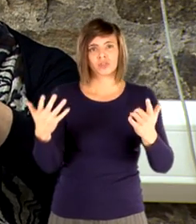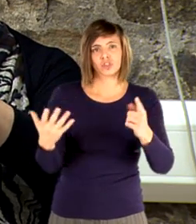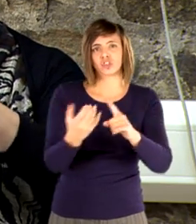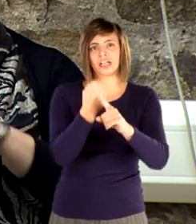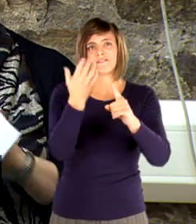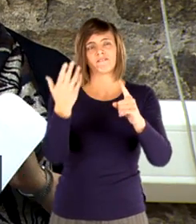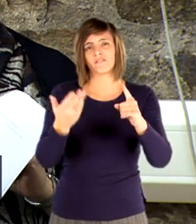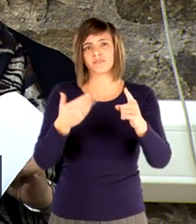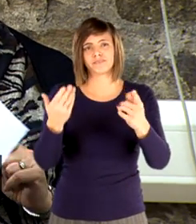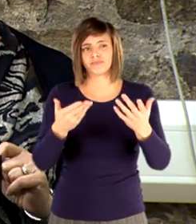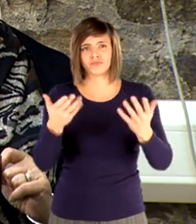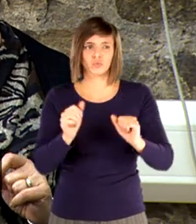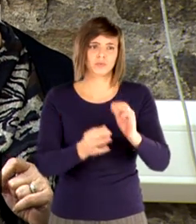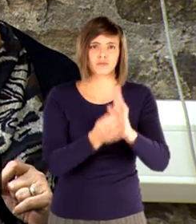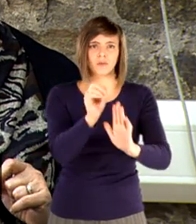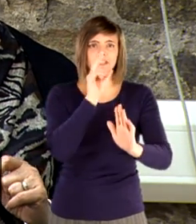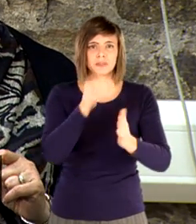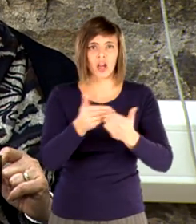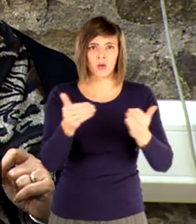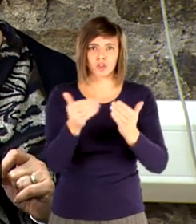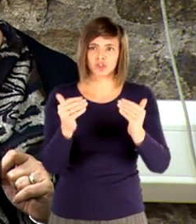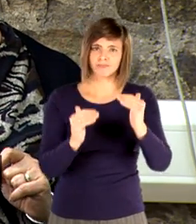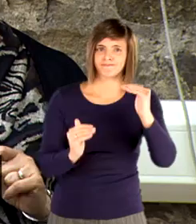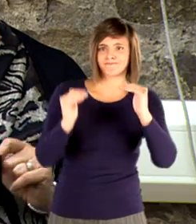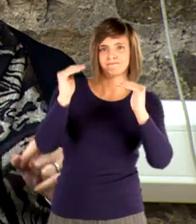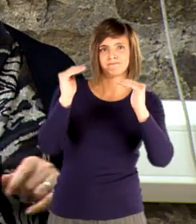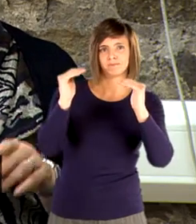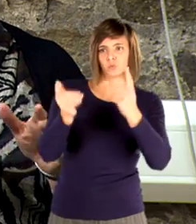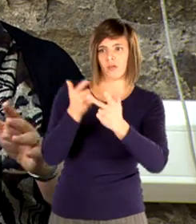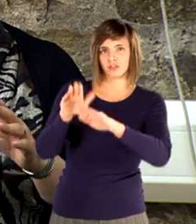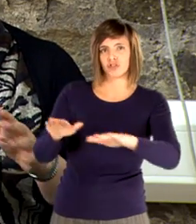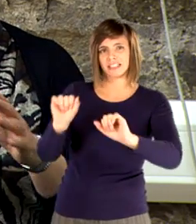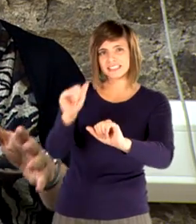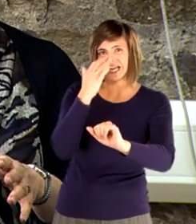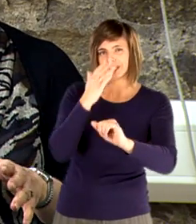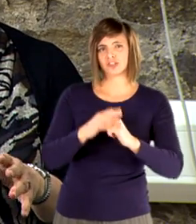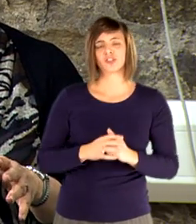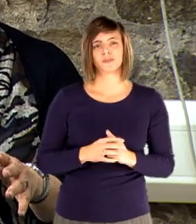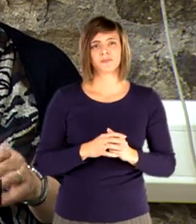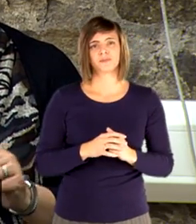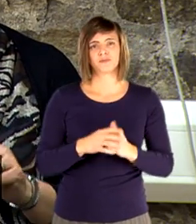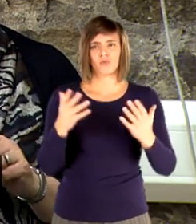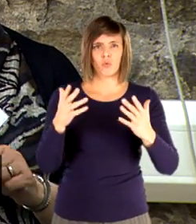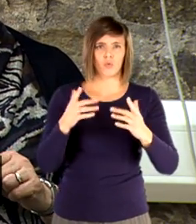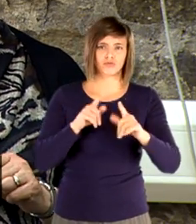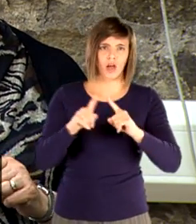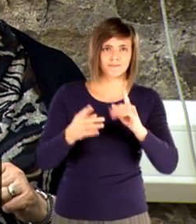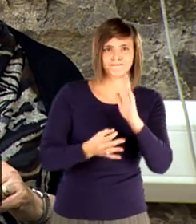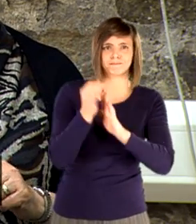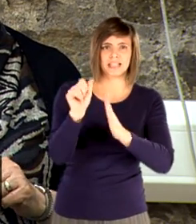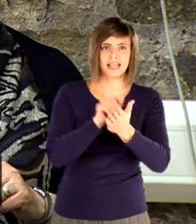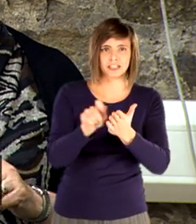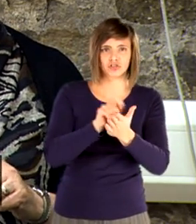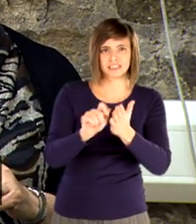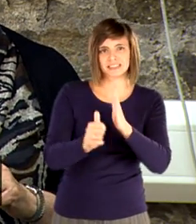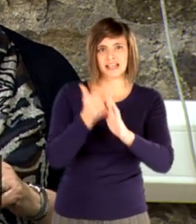to bring his speech and language in line with children of his age or something like that, or to bring his literacy